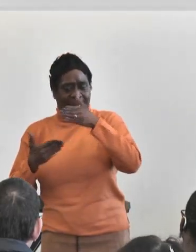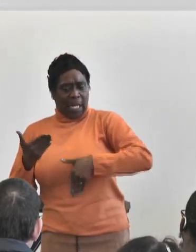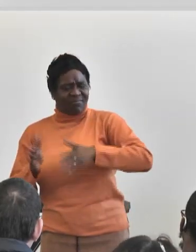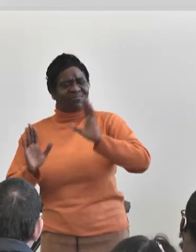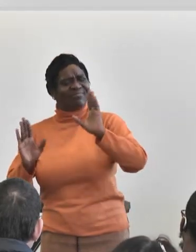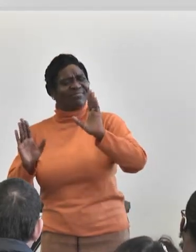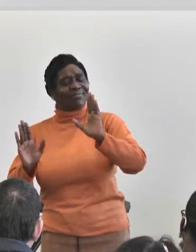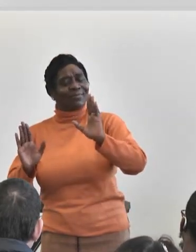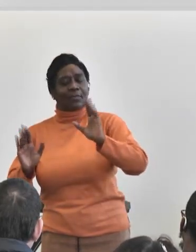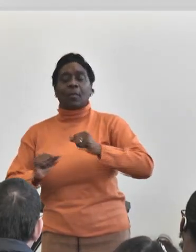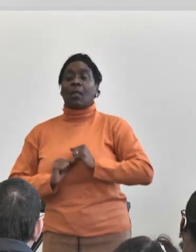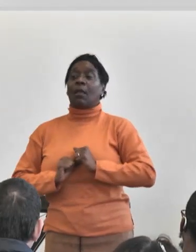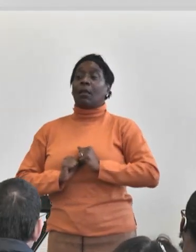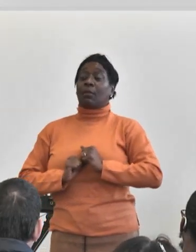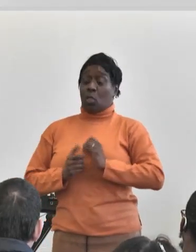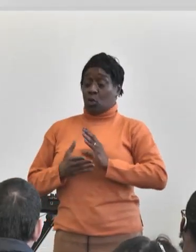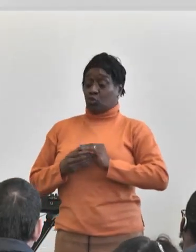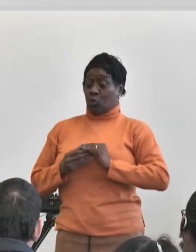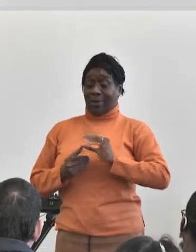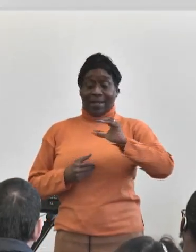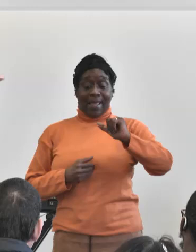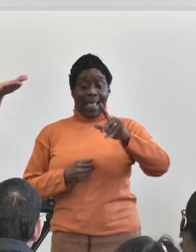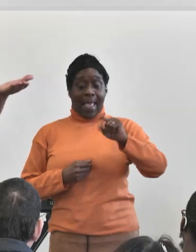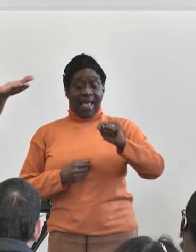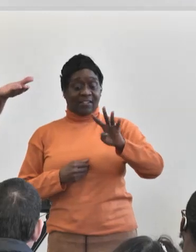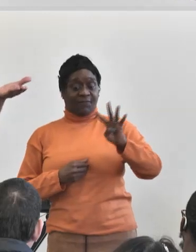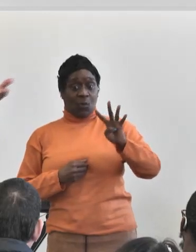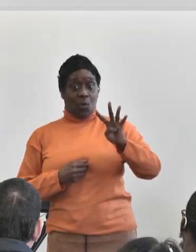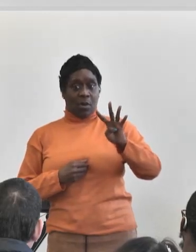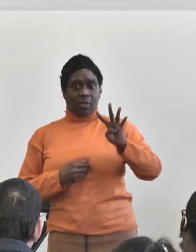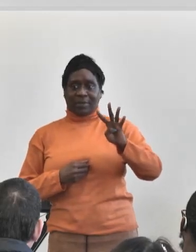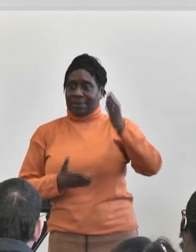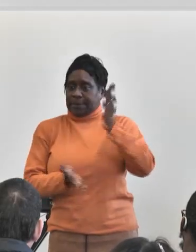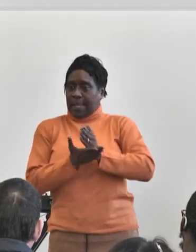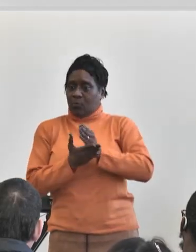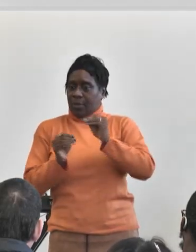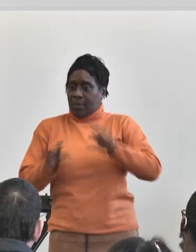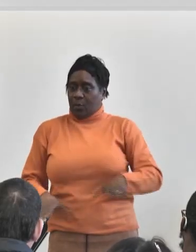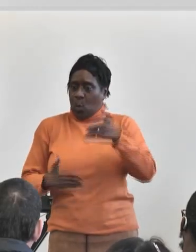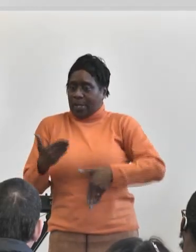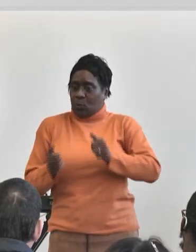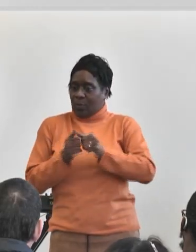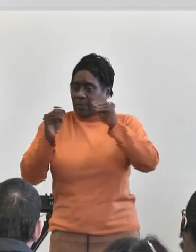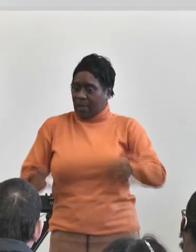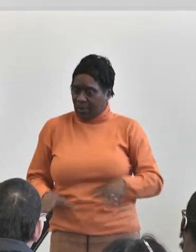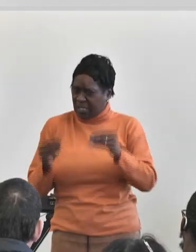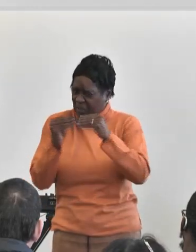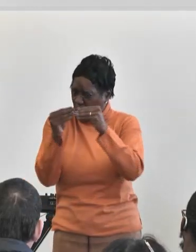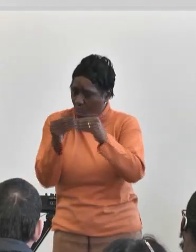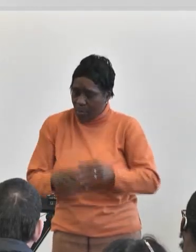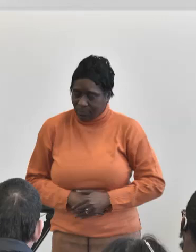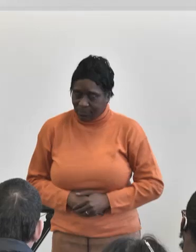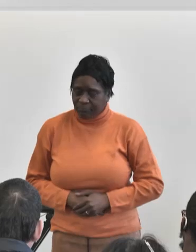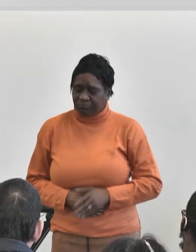historia. And the story in Acts 4 didn't end with a miracle. Y en el libro de Hechos 4 tampoco termina la historia. And so